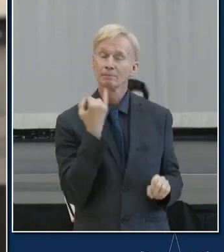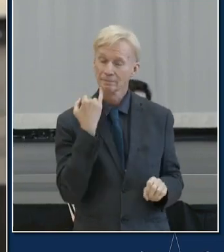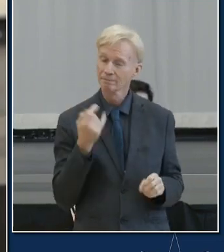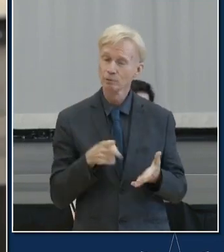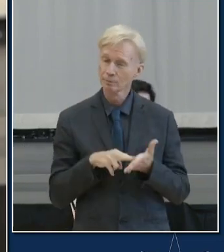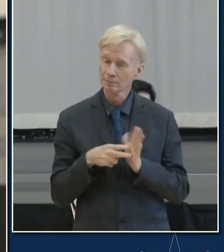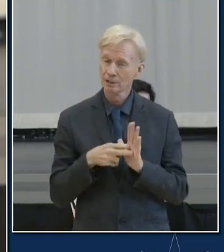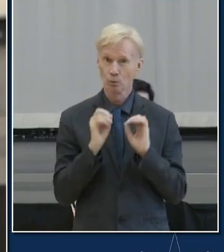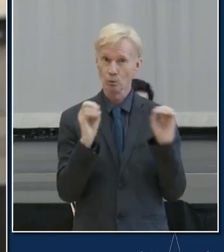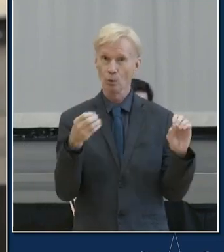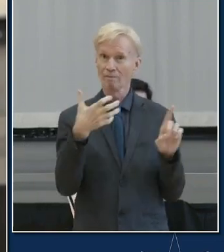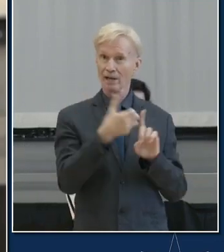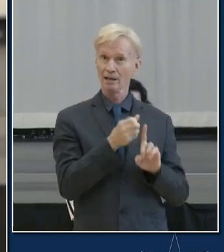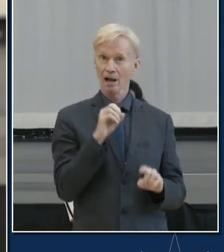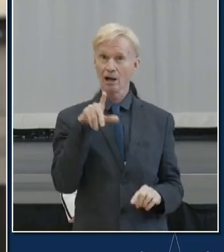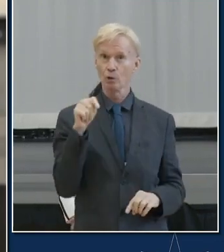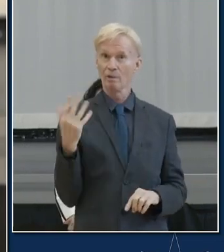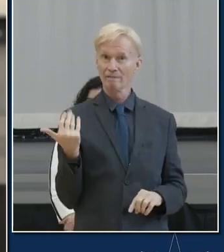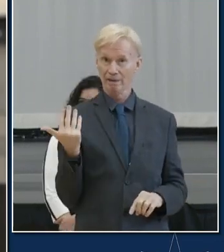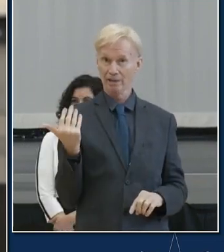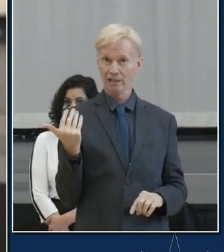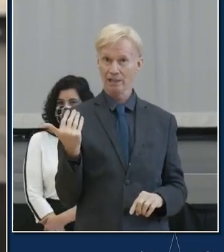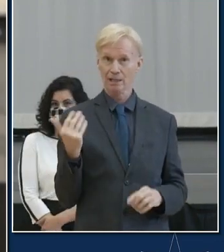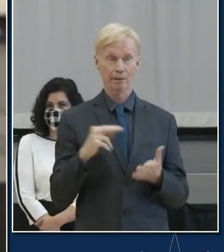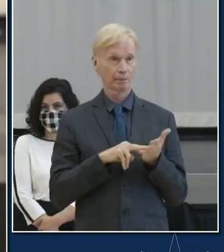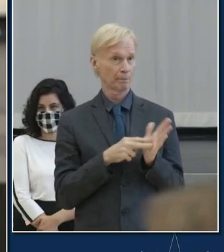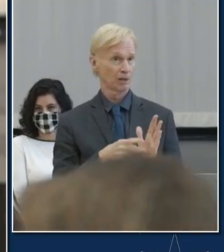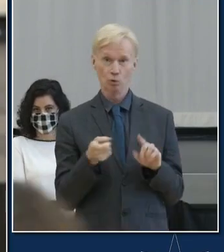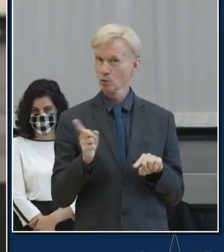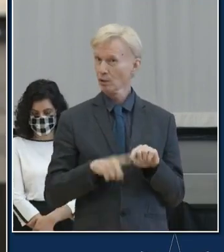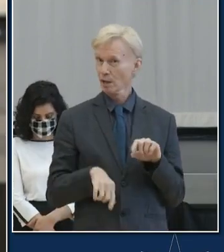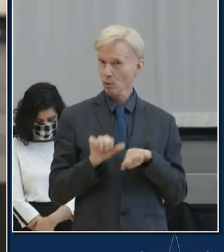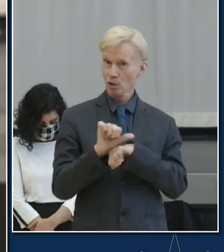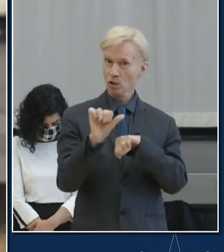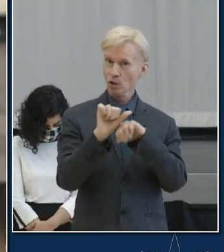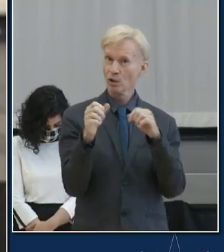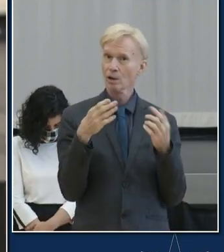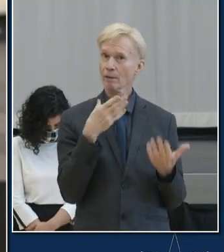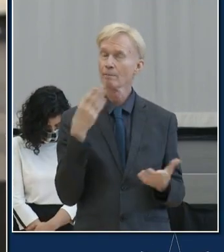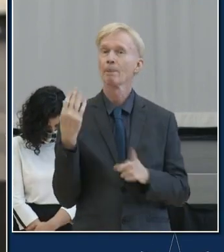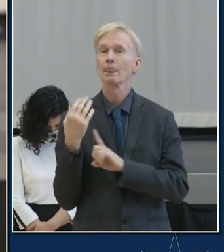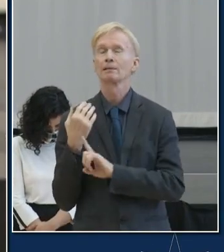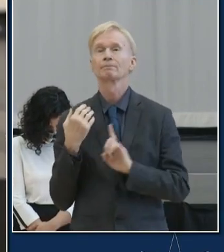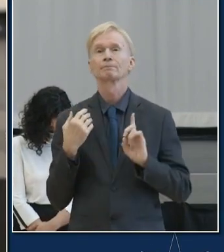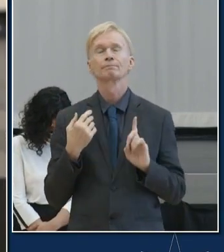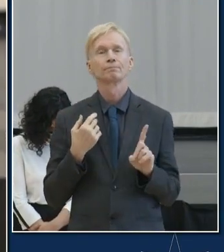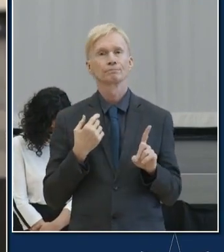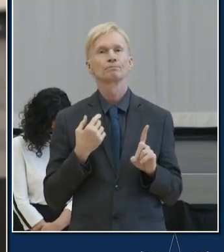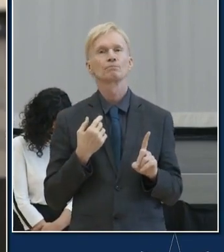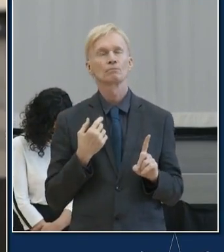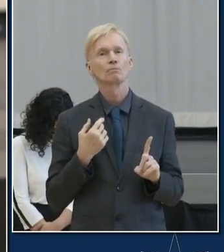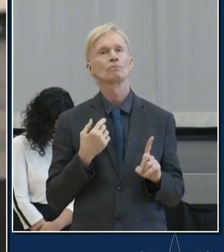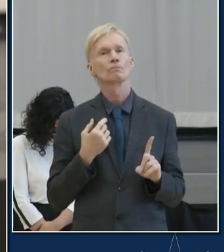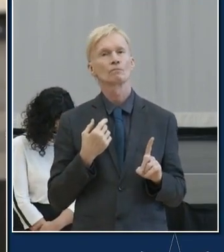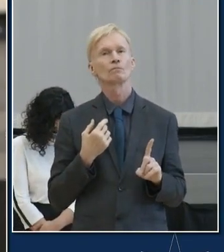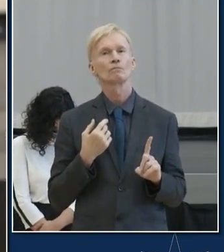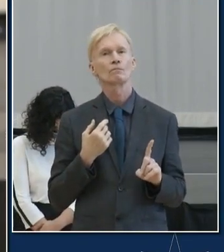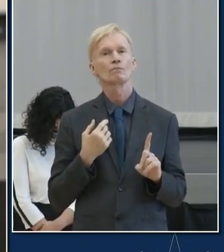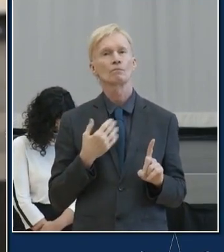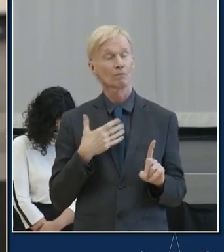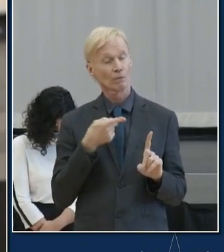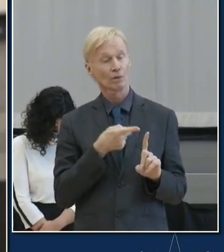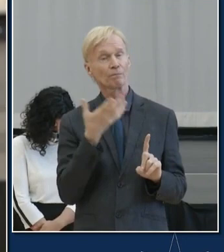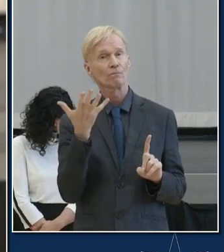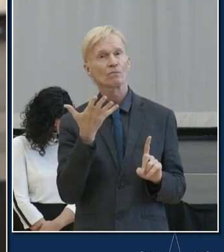not vaccinated by October 15th, you're no longer working, and why? Well, what I want to say here is we need